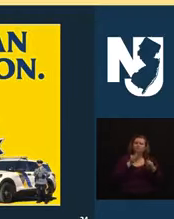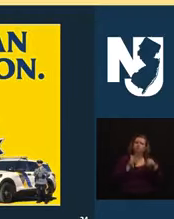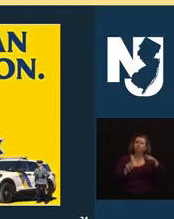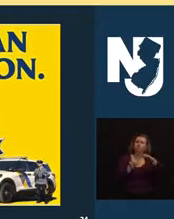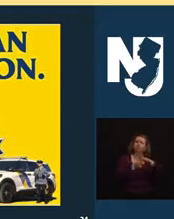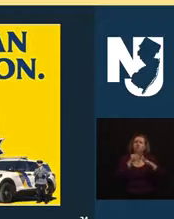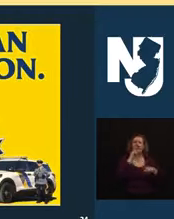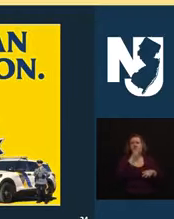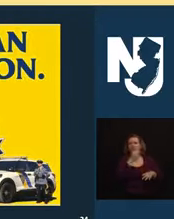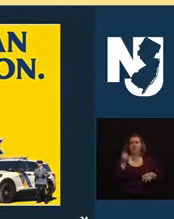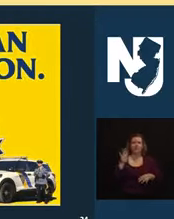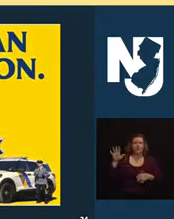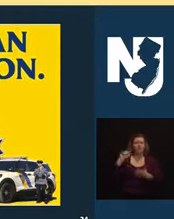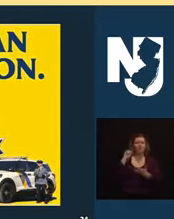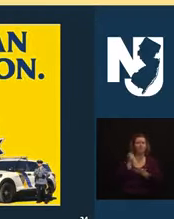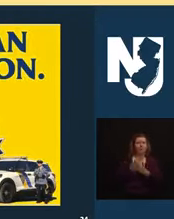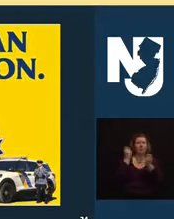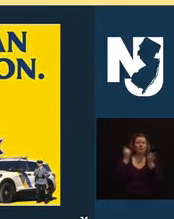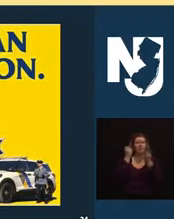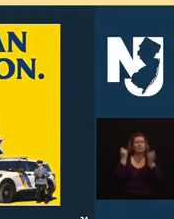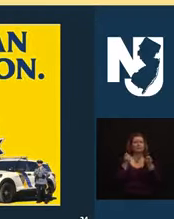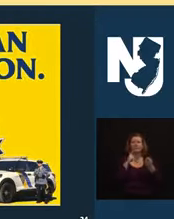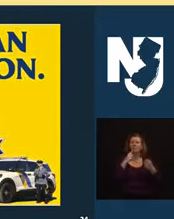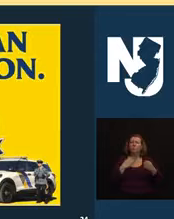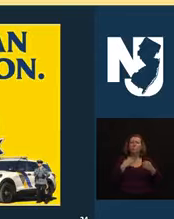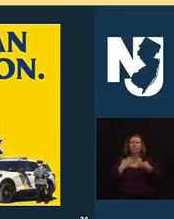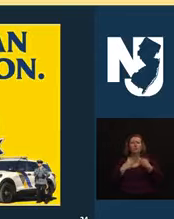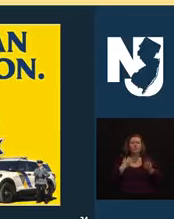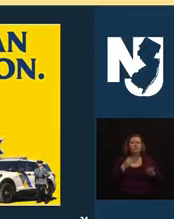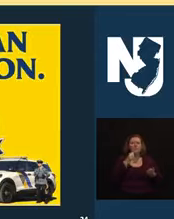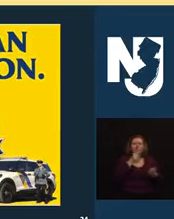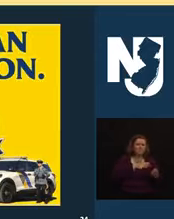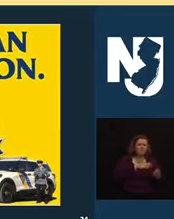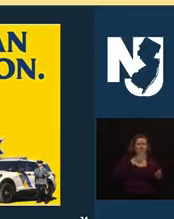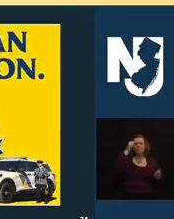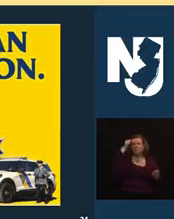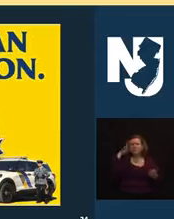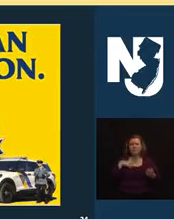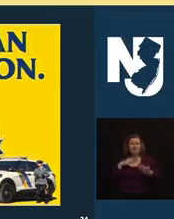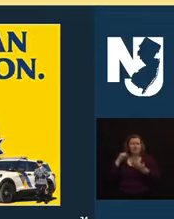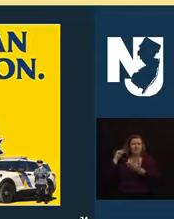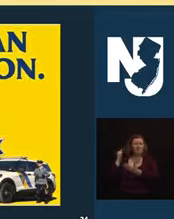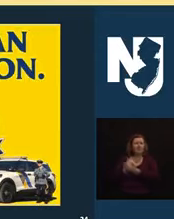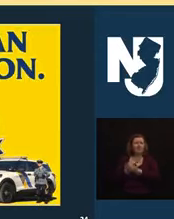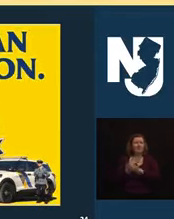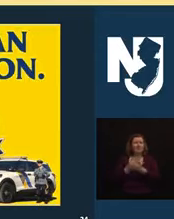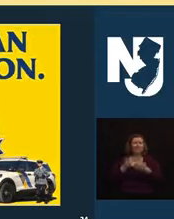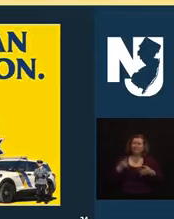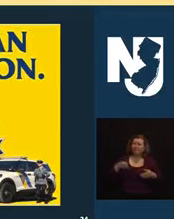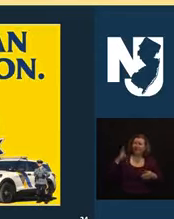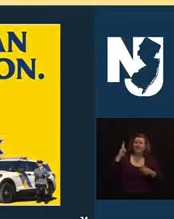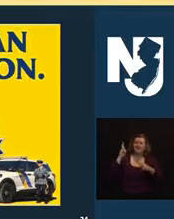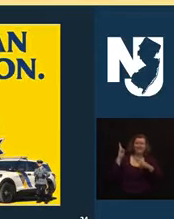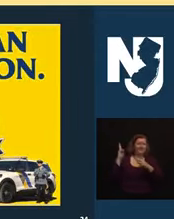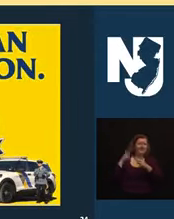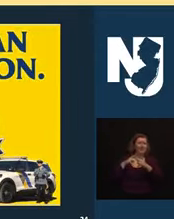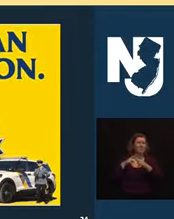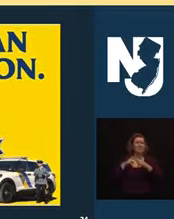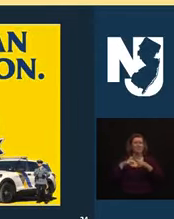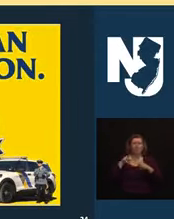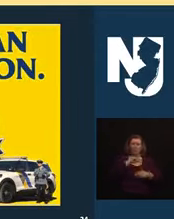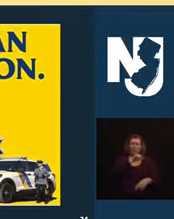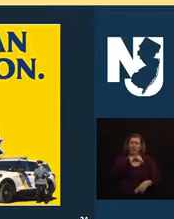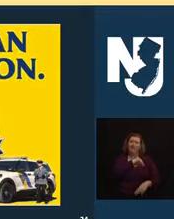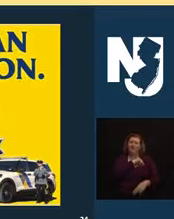emotional. The quality of the women and men is as high as it gets. It's a great career, and you're helping us, by the way, folks. If that weren't